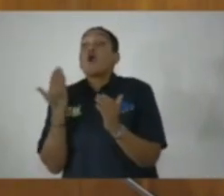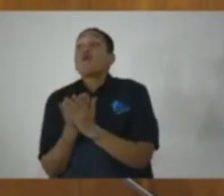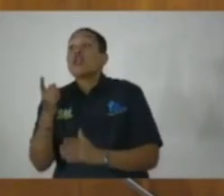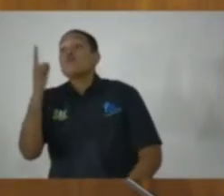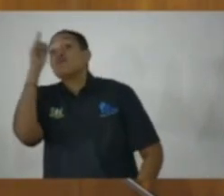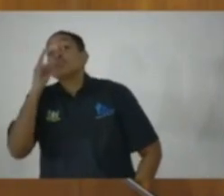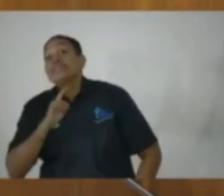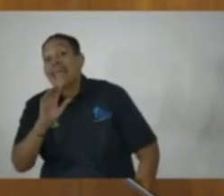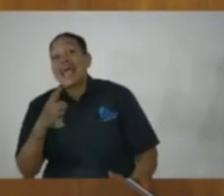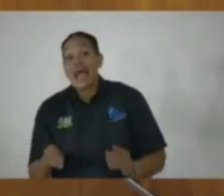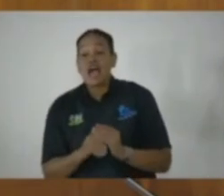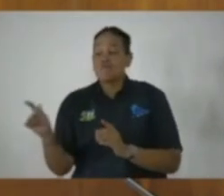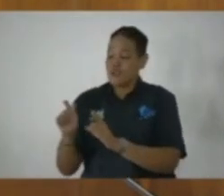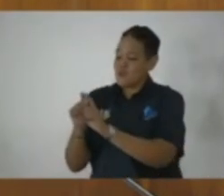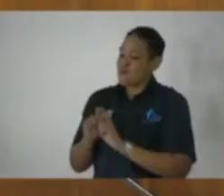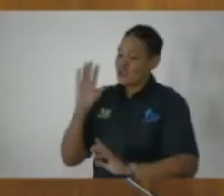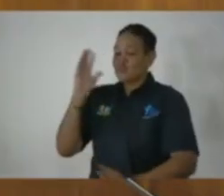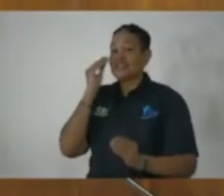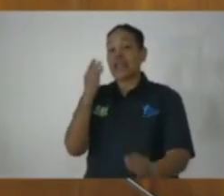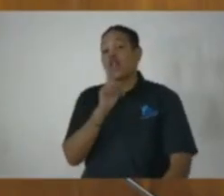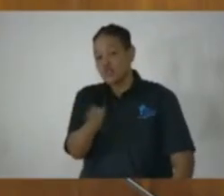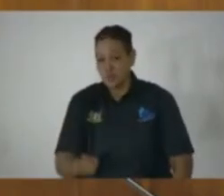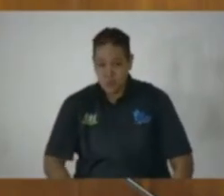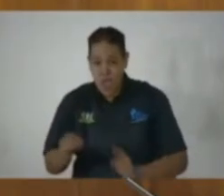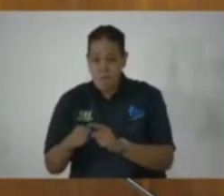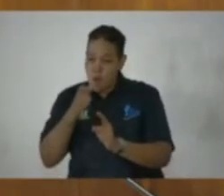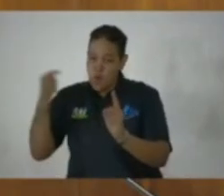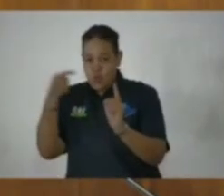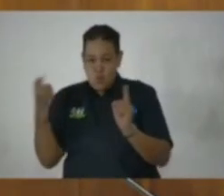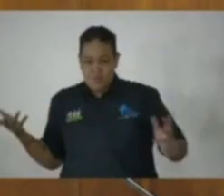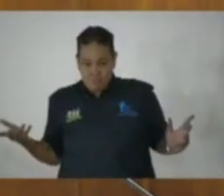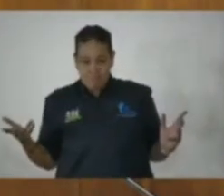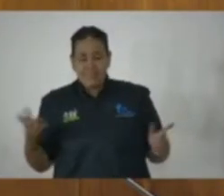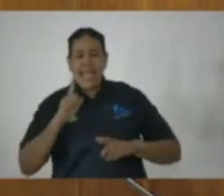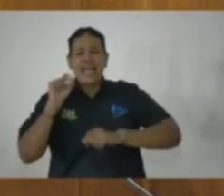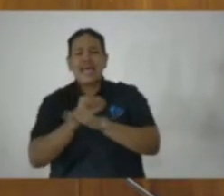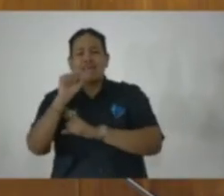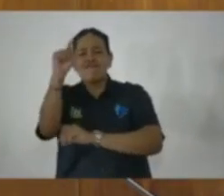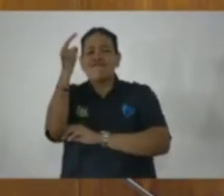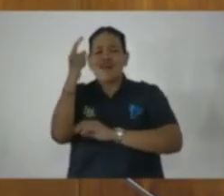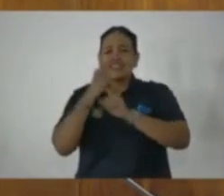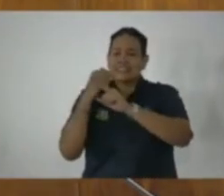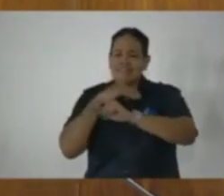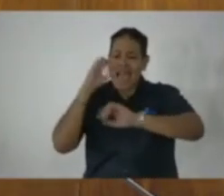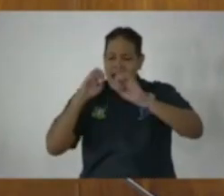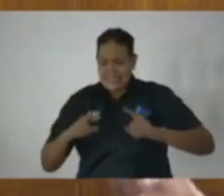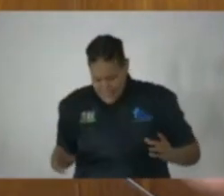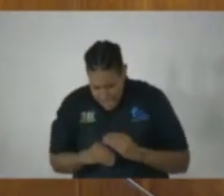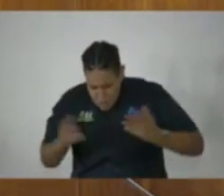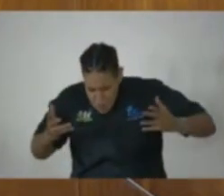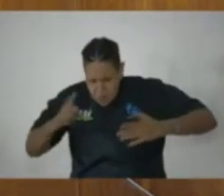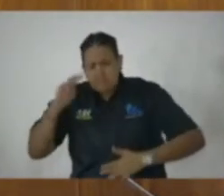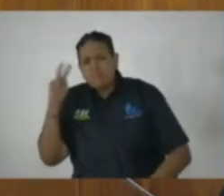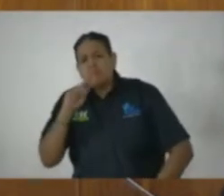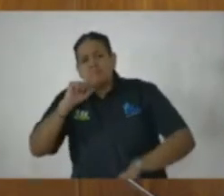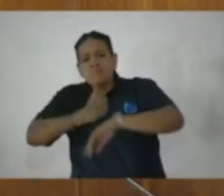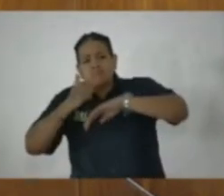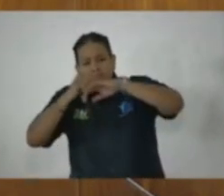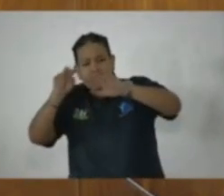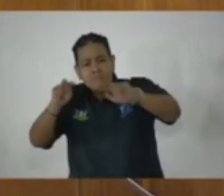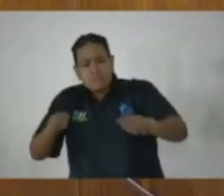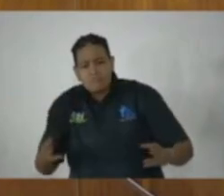pretend, your words will tell the truth about you. The first set of lies that would have been